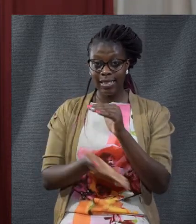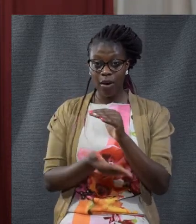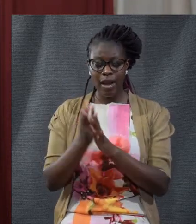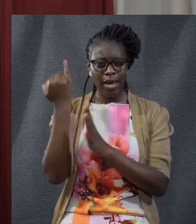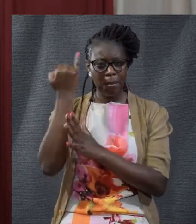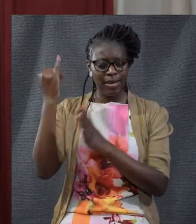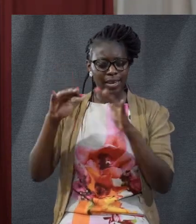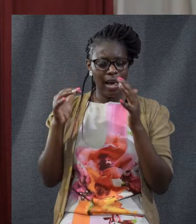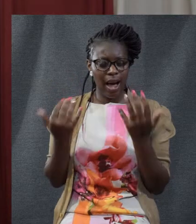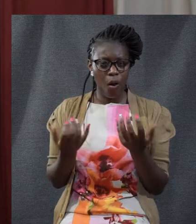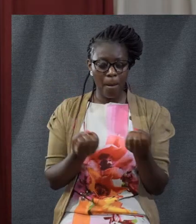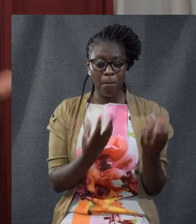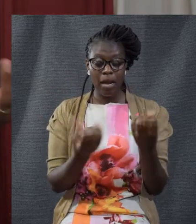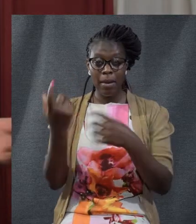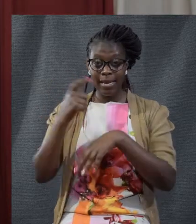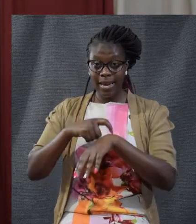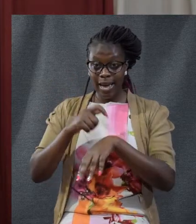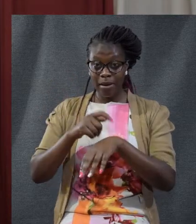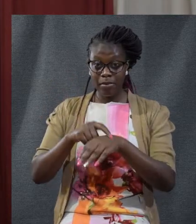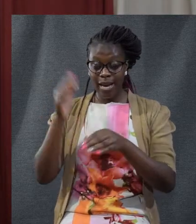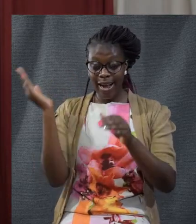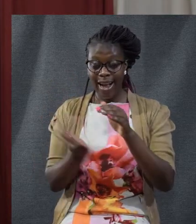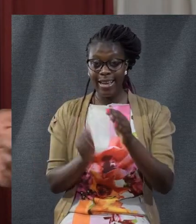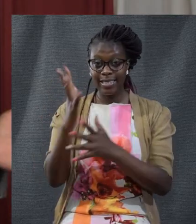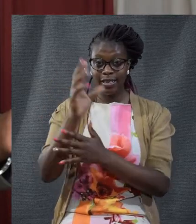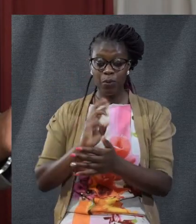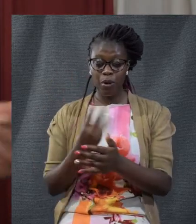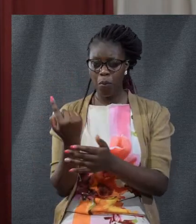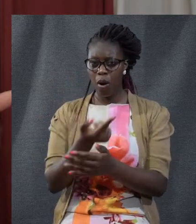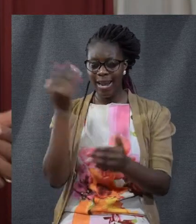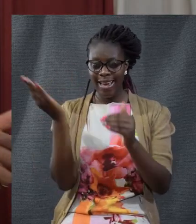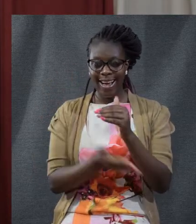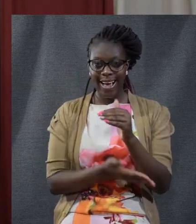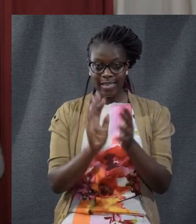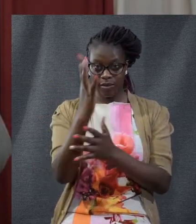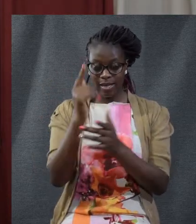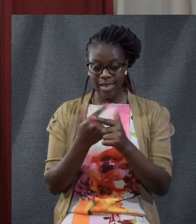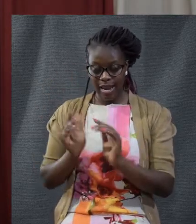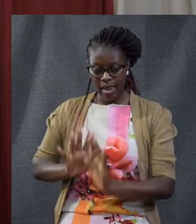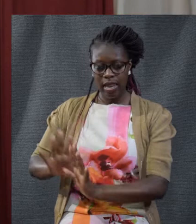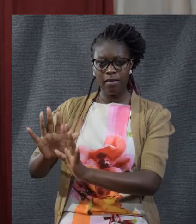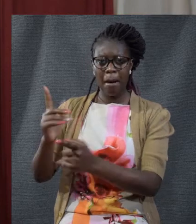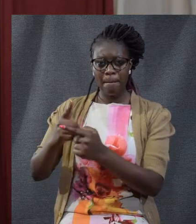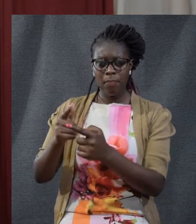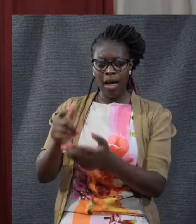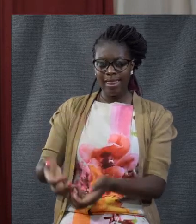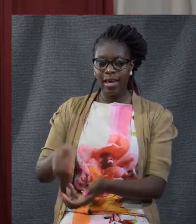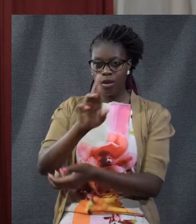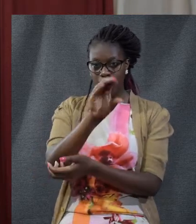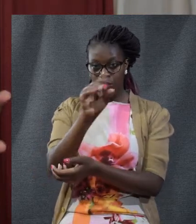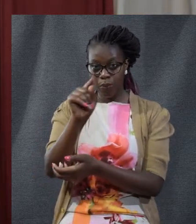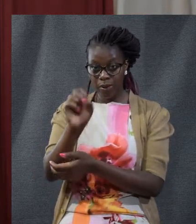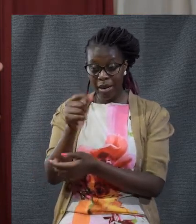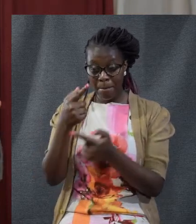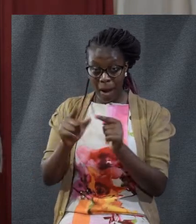You can imagine the way many a times when we cut trees, we just cut on top. But he felt uprooted, like all his roots are